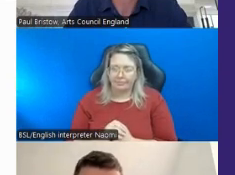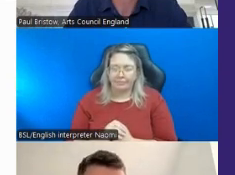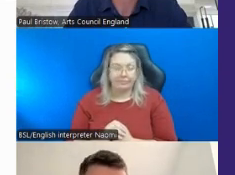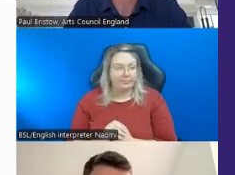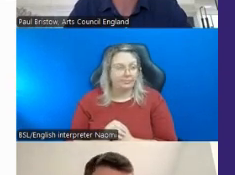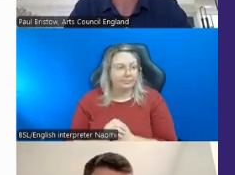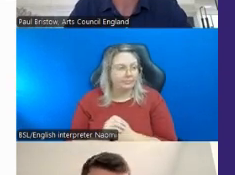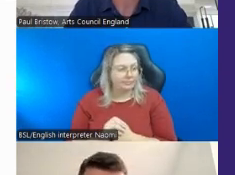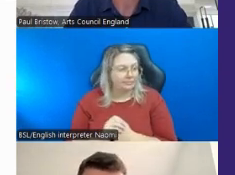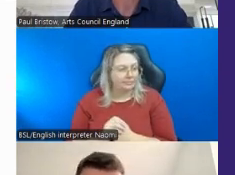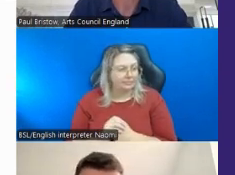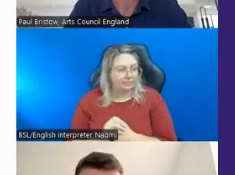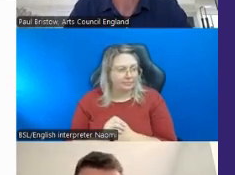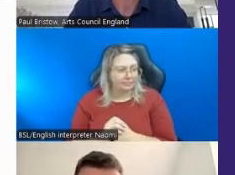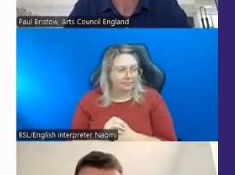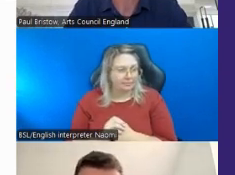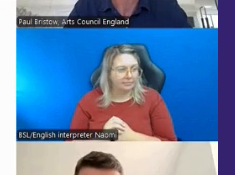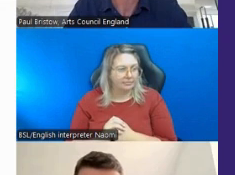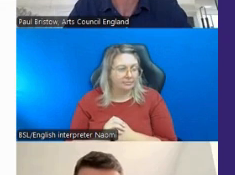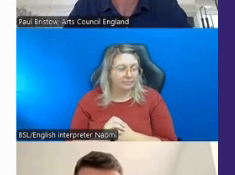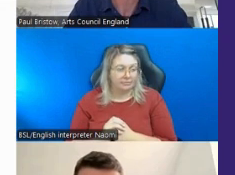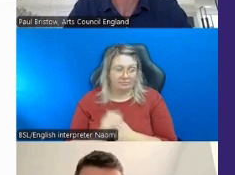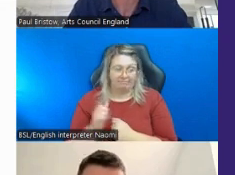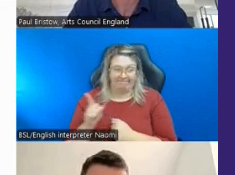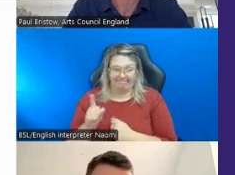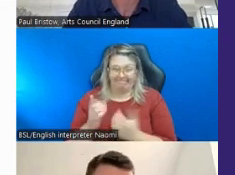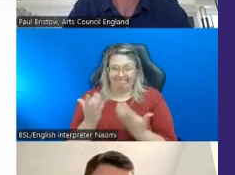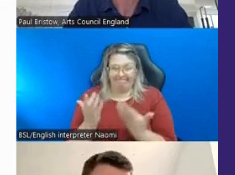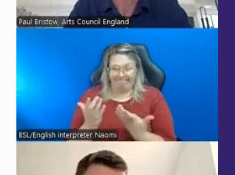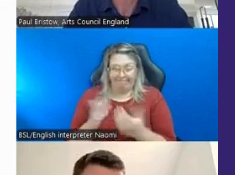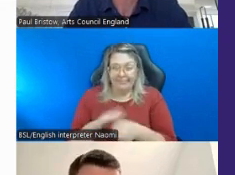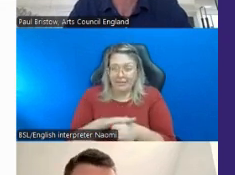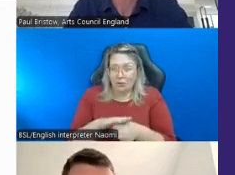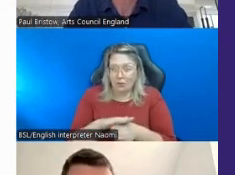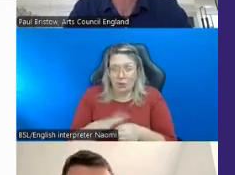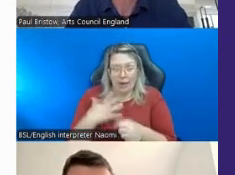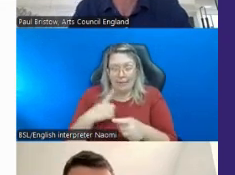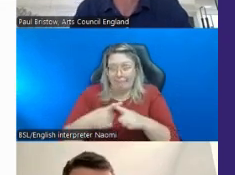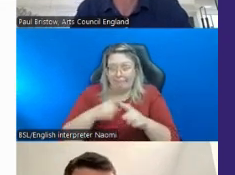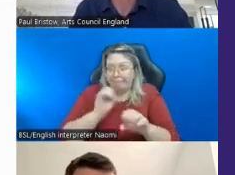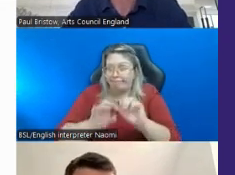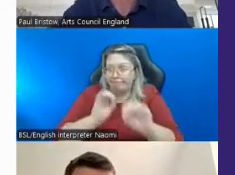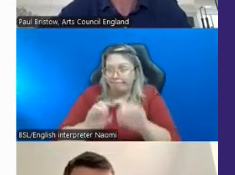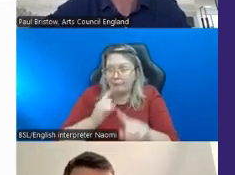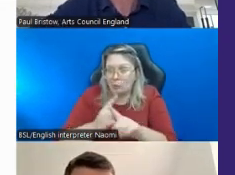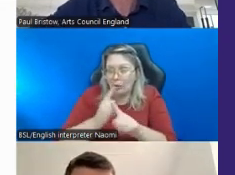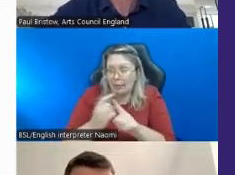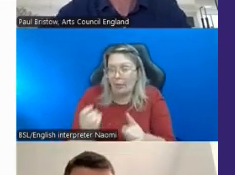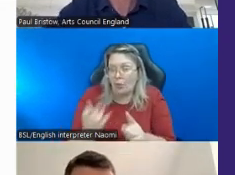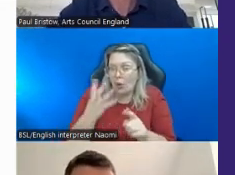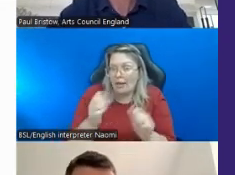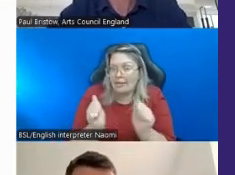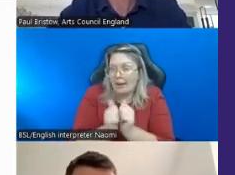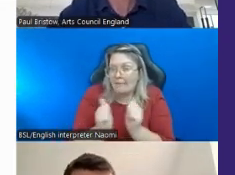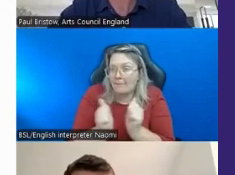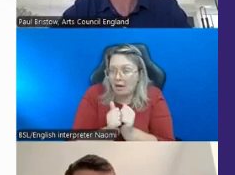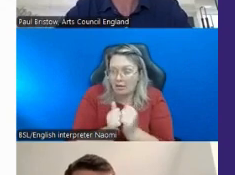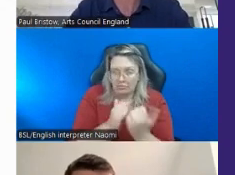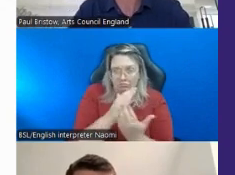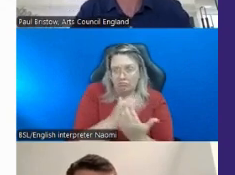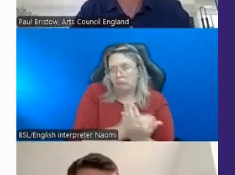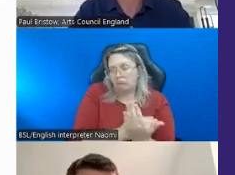Great. So this is kind of where we are. So that was a whistle-stop tour of the white paper itself and the details that are